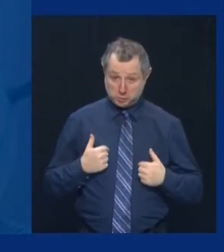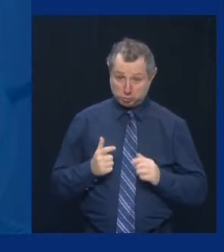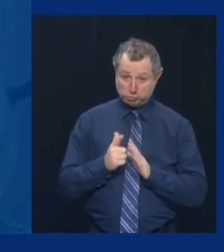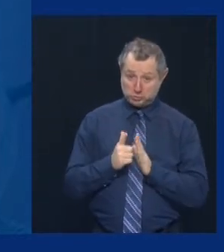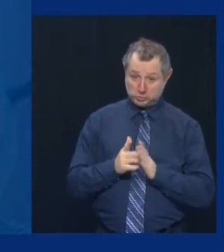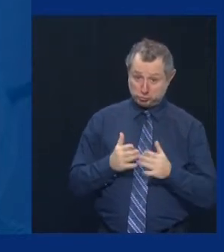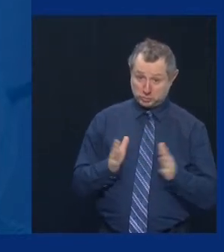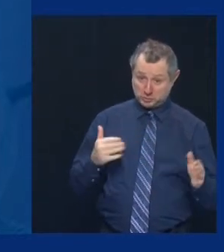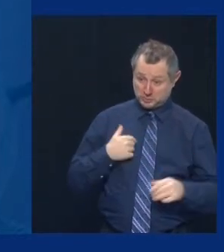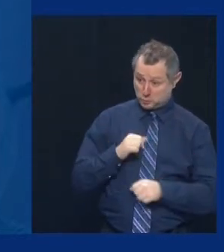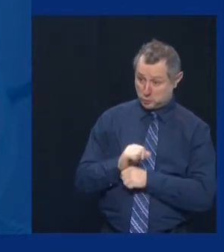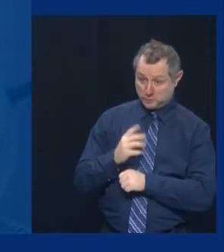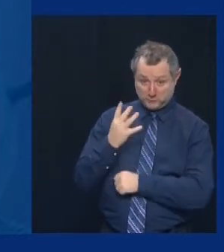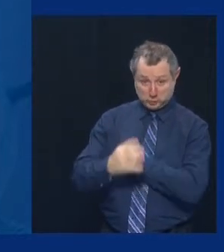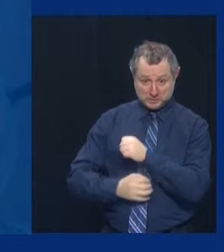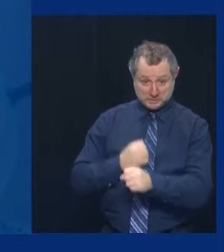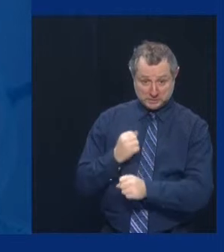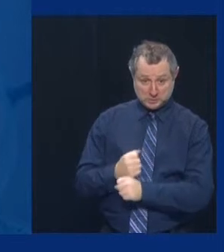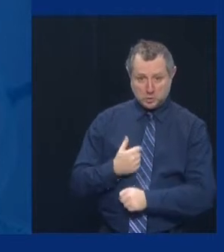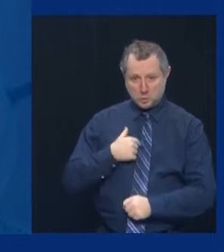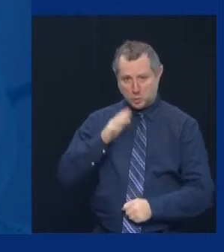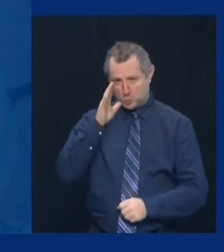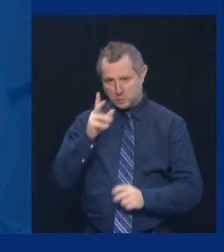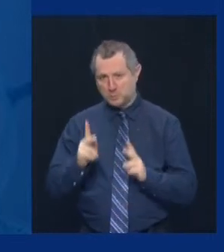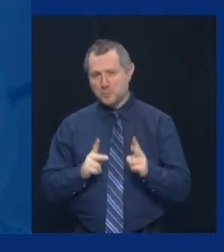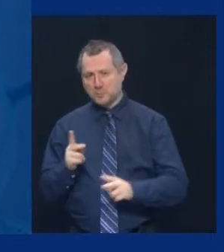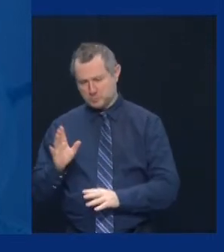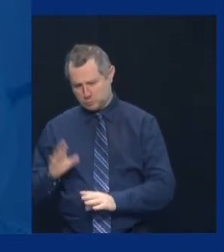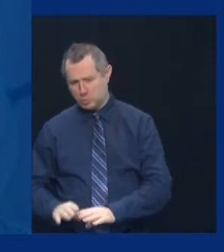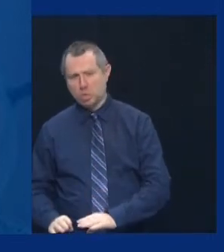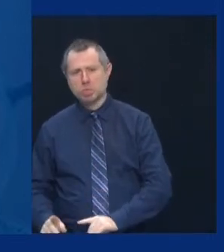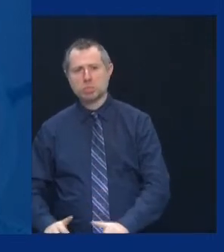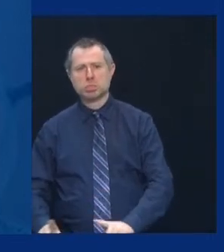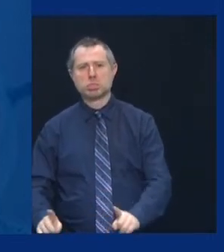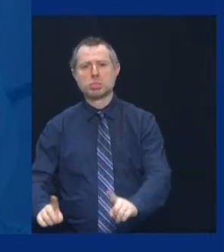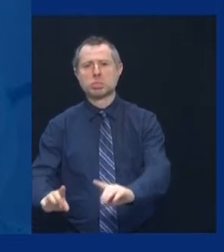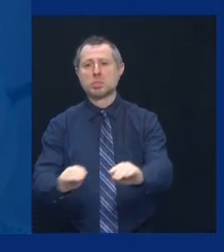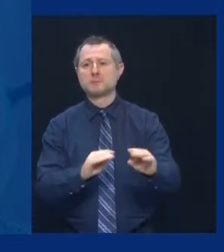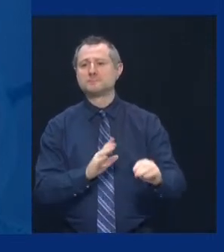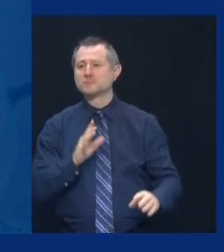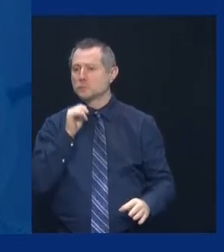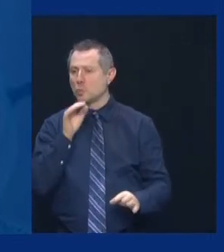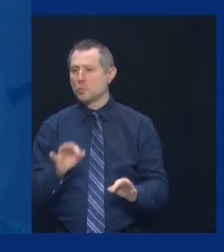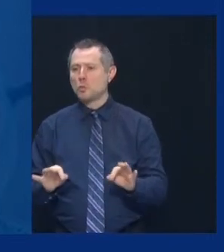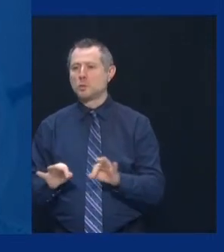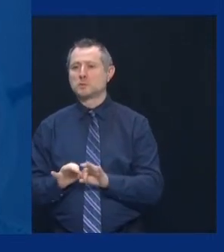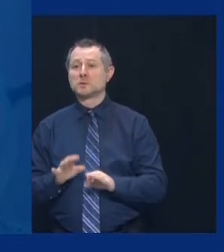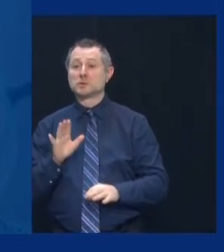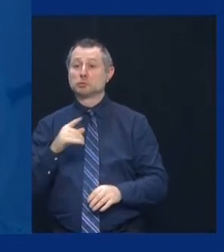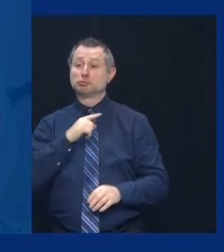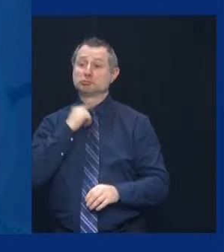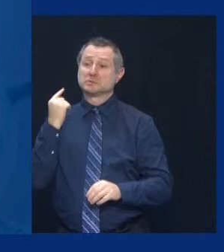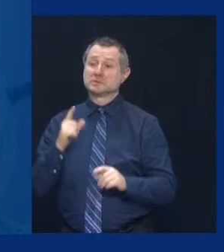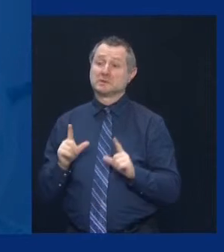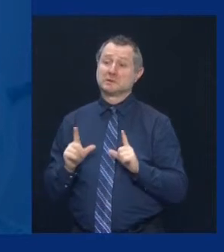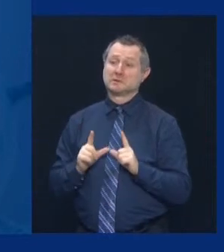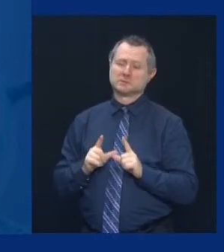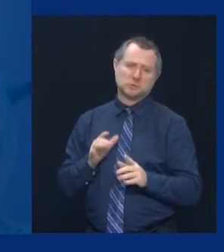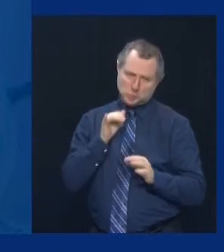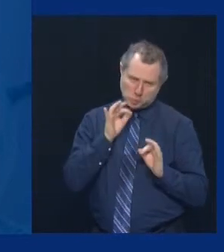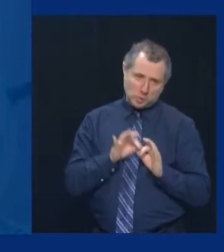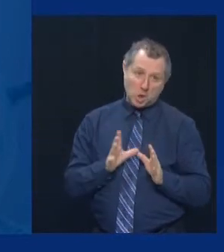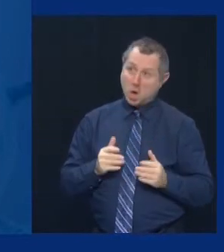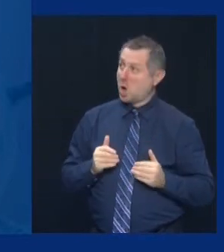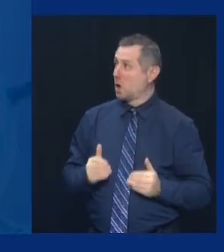People talk. We will find out, and it's not worth risking your license as well